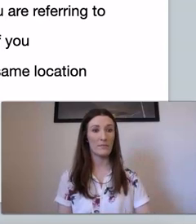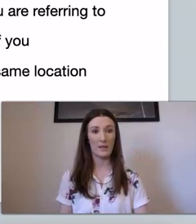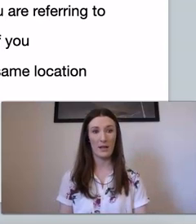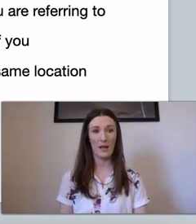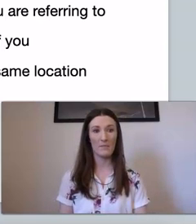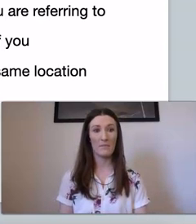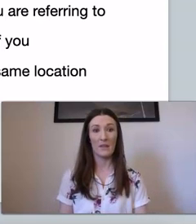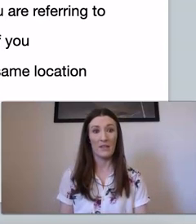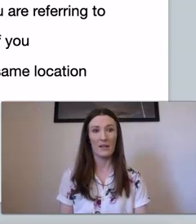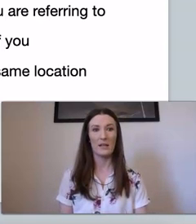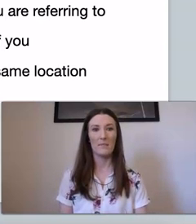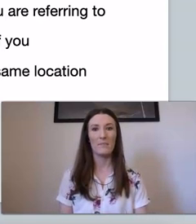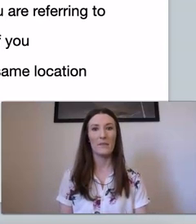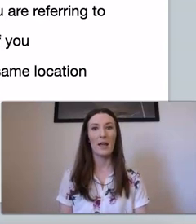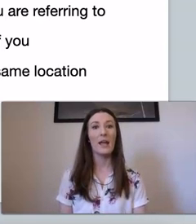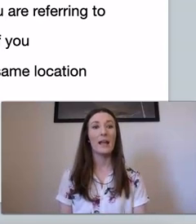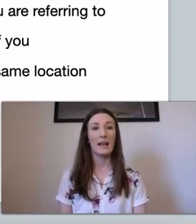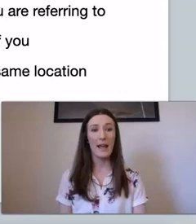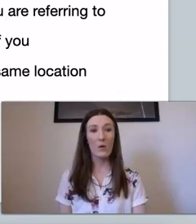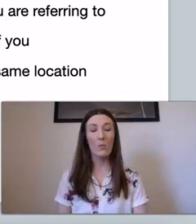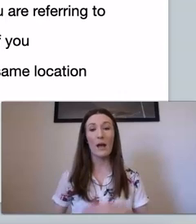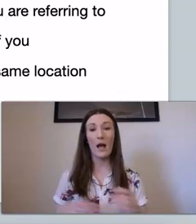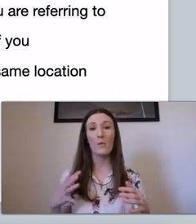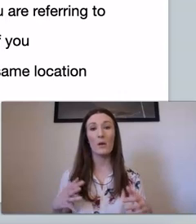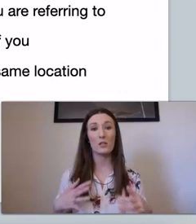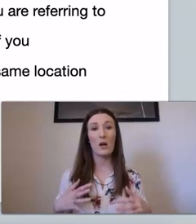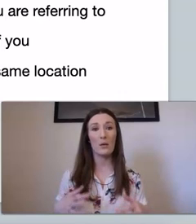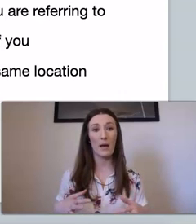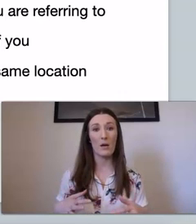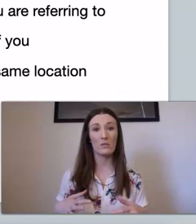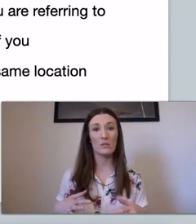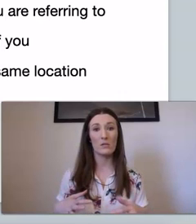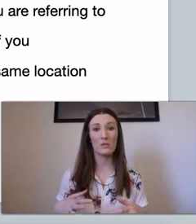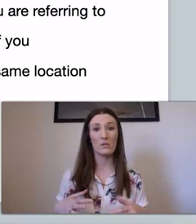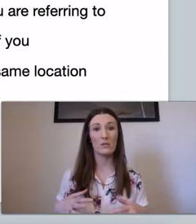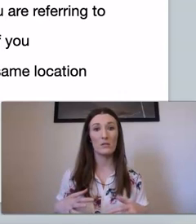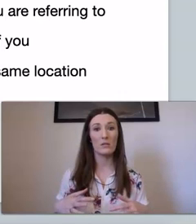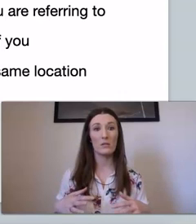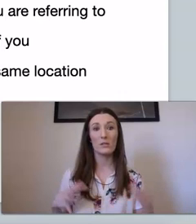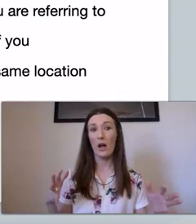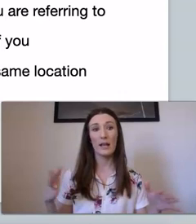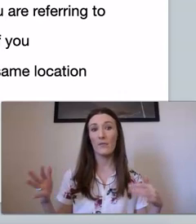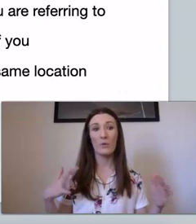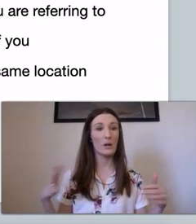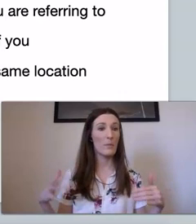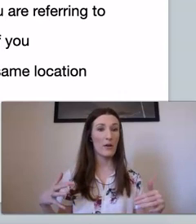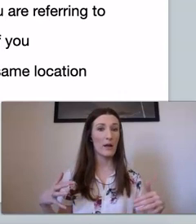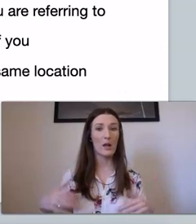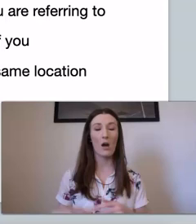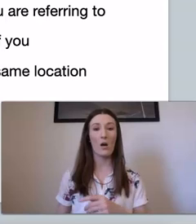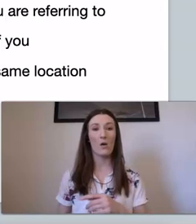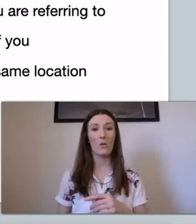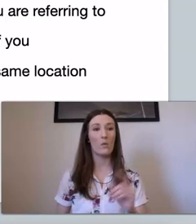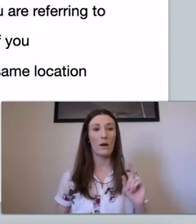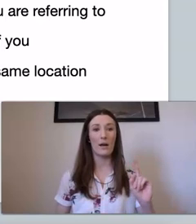right. Okay? That's it. Okay? Now, when I want to talk about Scott, if we're